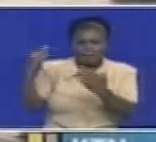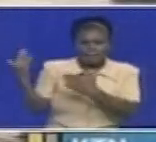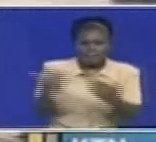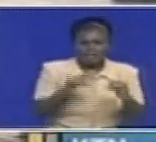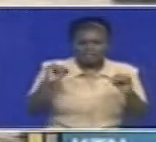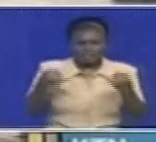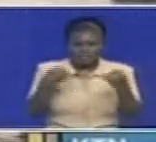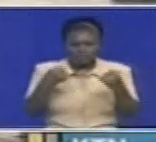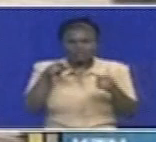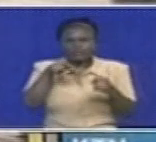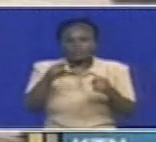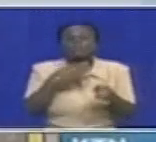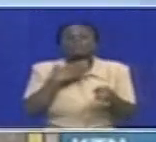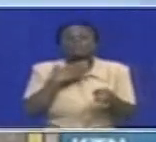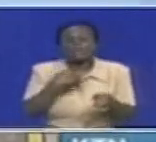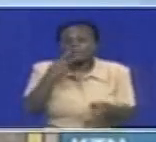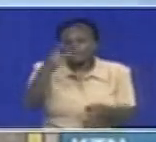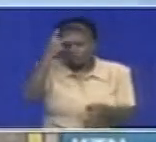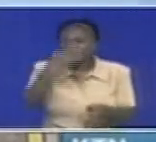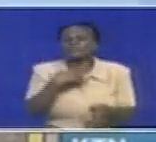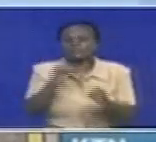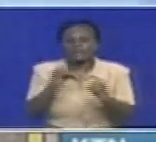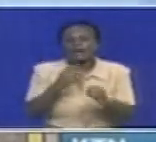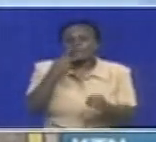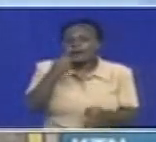news no parent wants to hear.